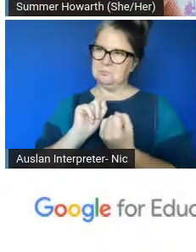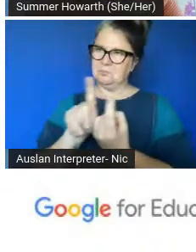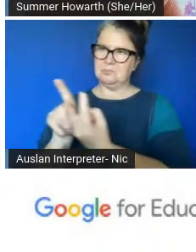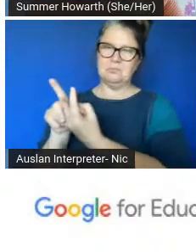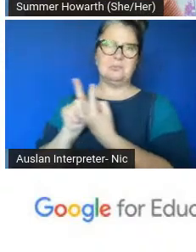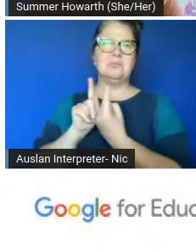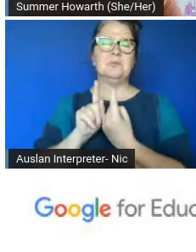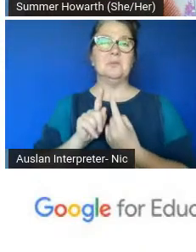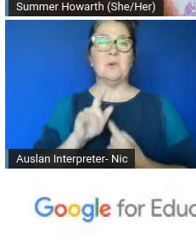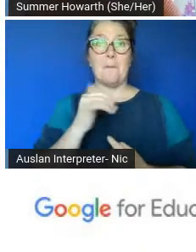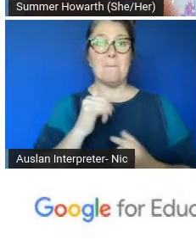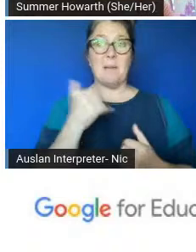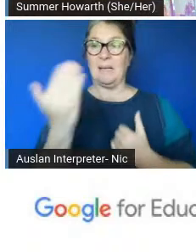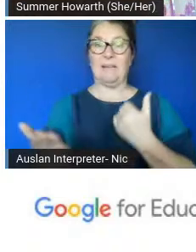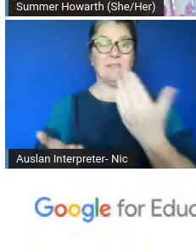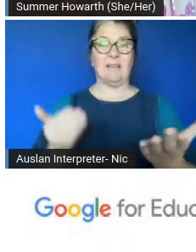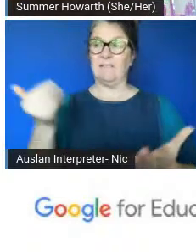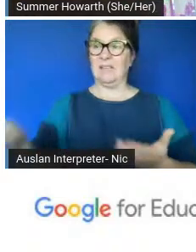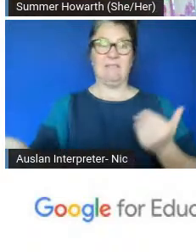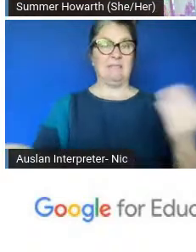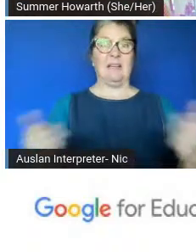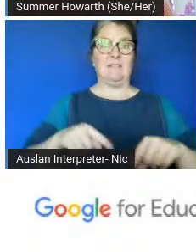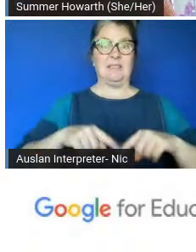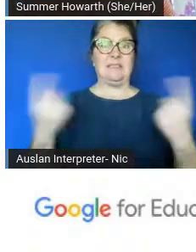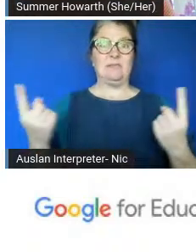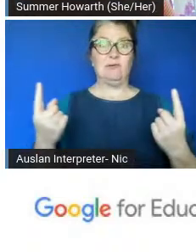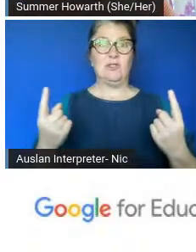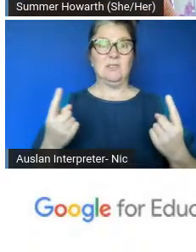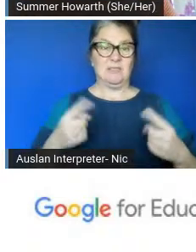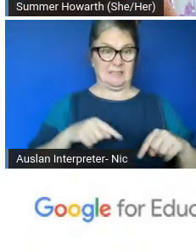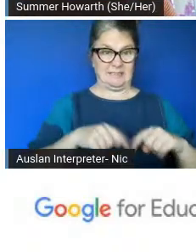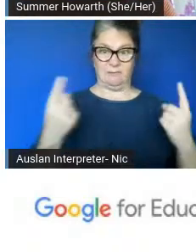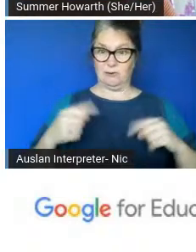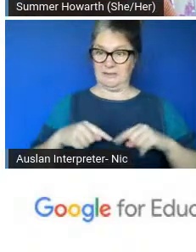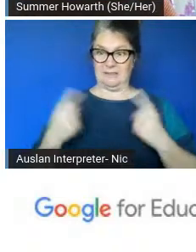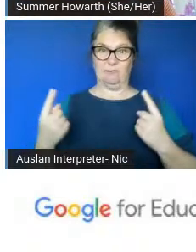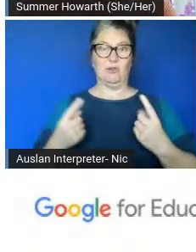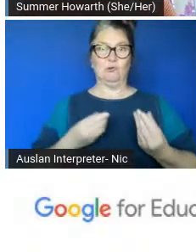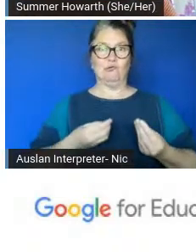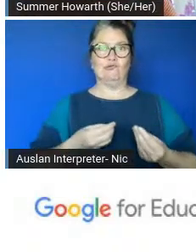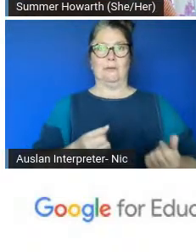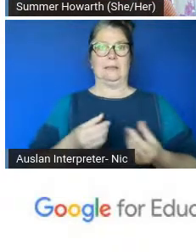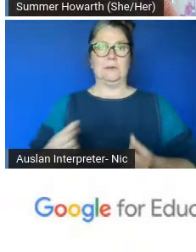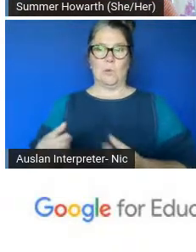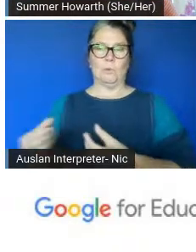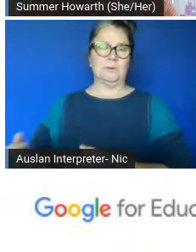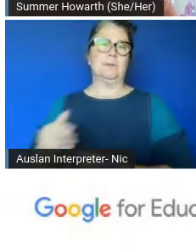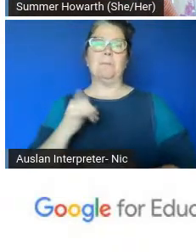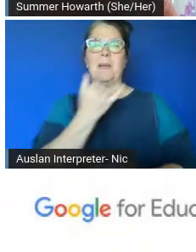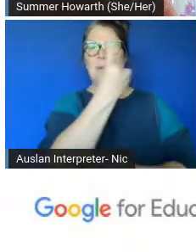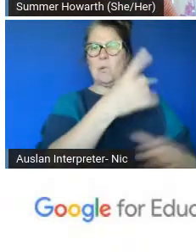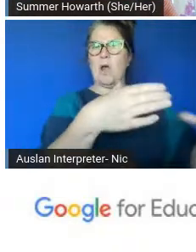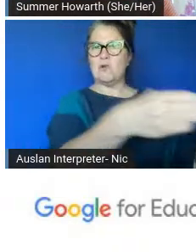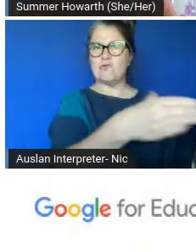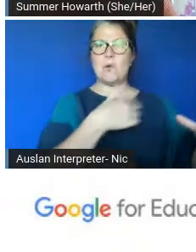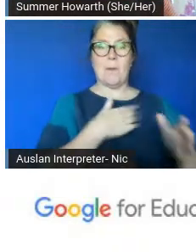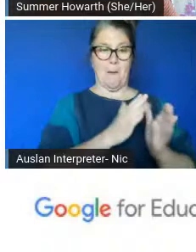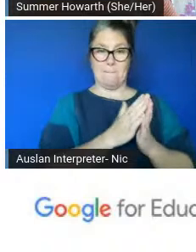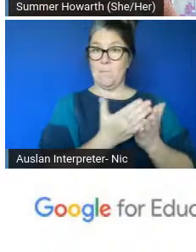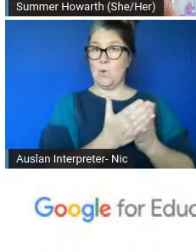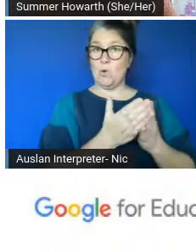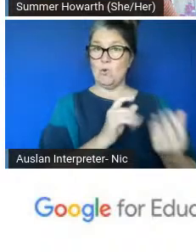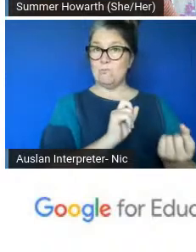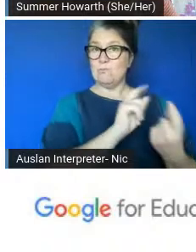differentiated resources. So for one group, I might give some vocabulary support. For another group, I might give something like a